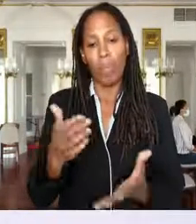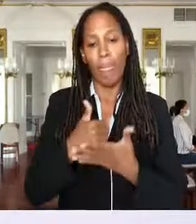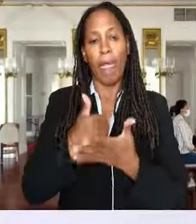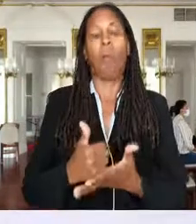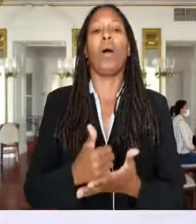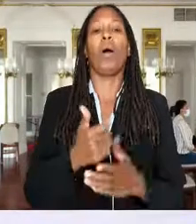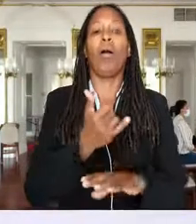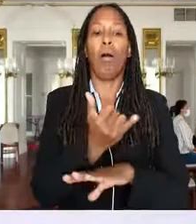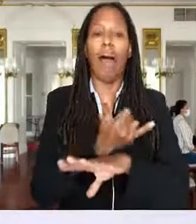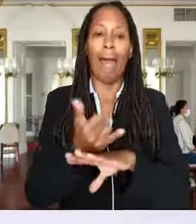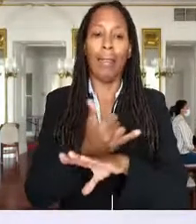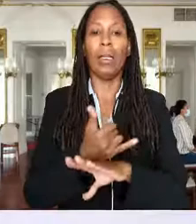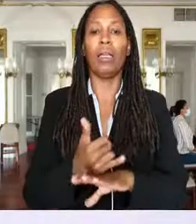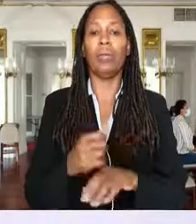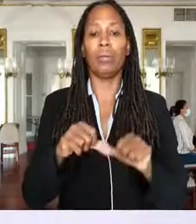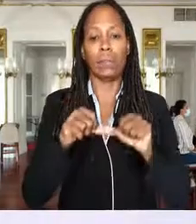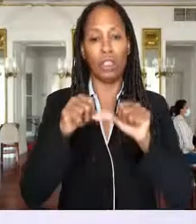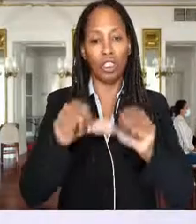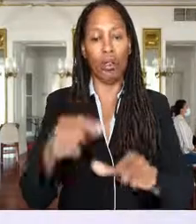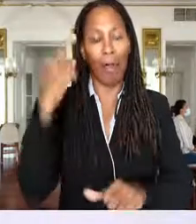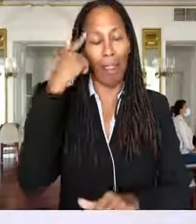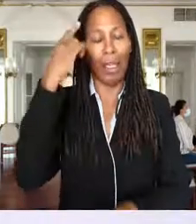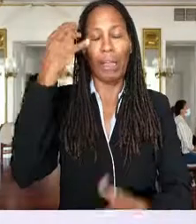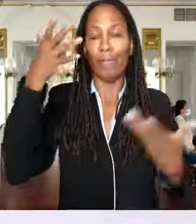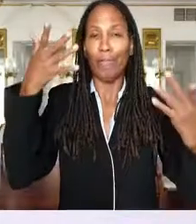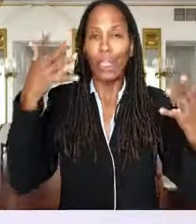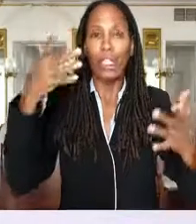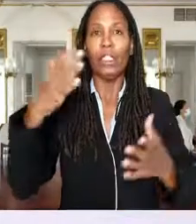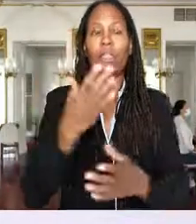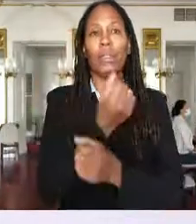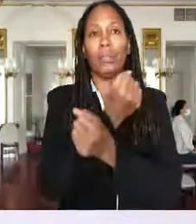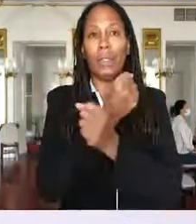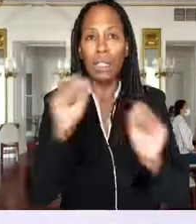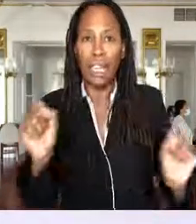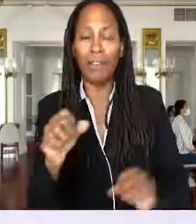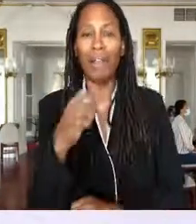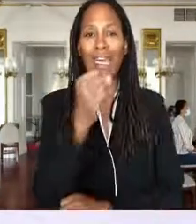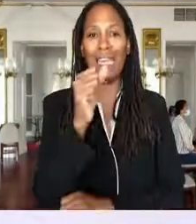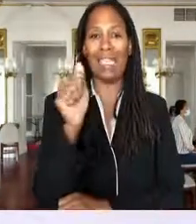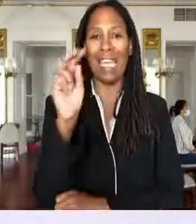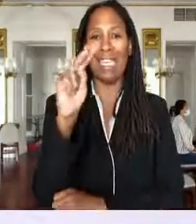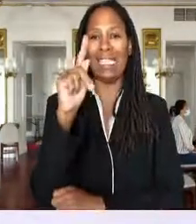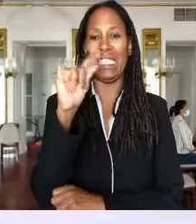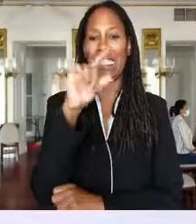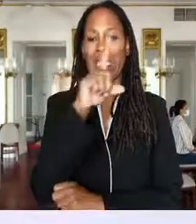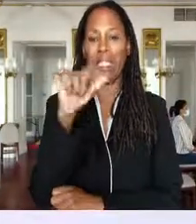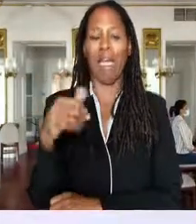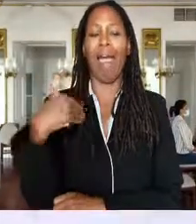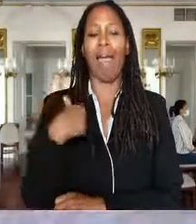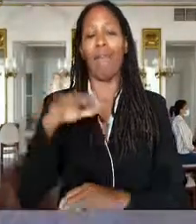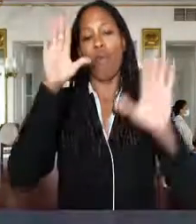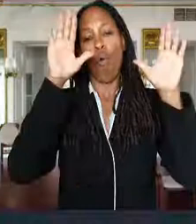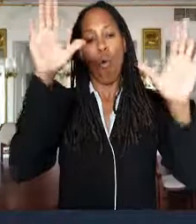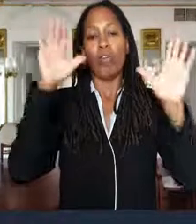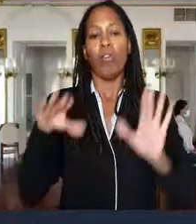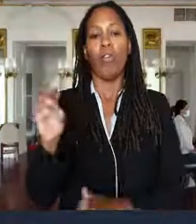running. I think that's it. Be safe, be sanitized. Love you, have a fantastic Monday.